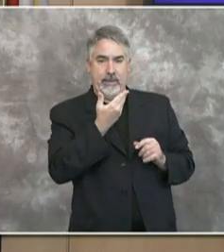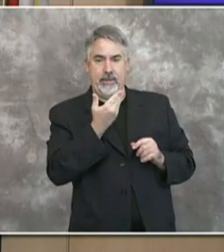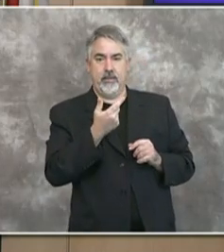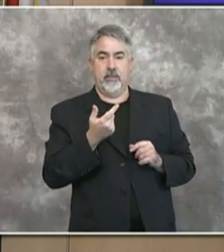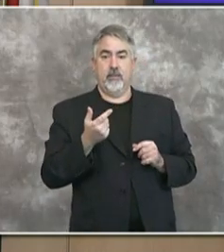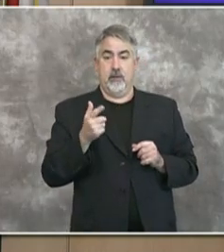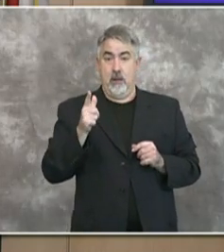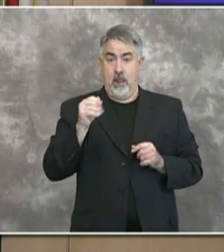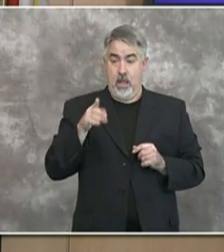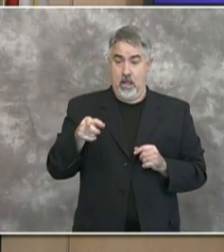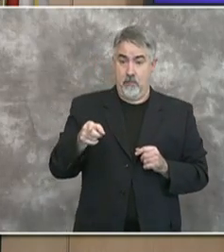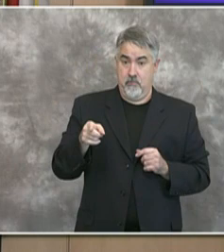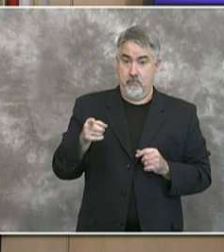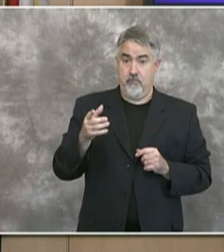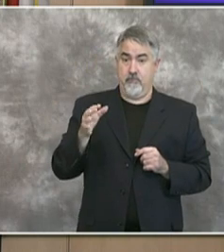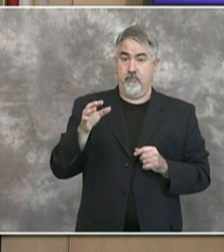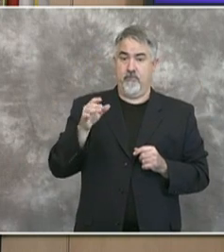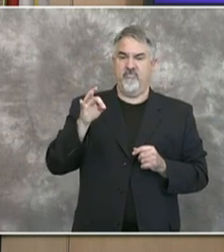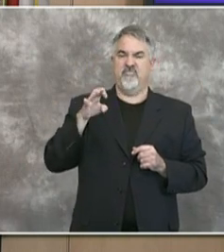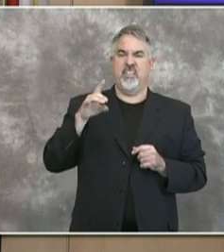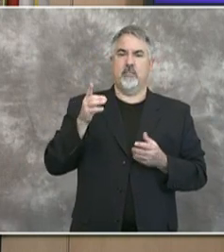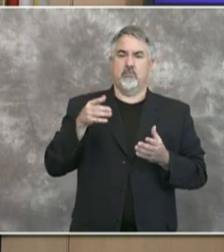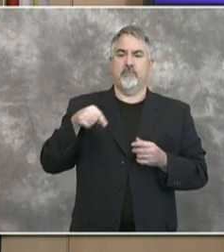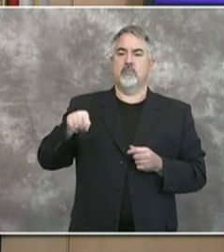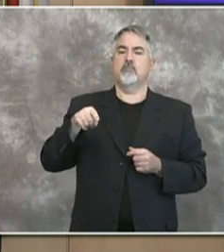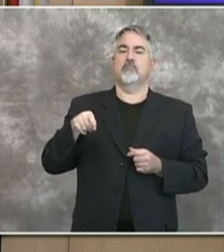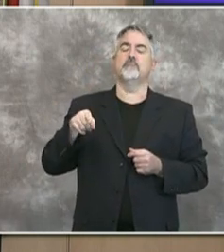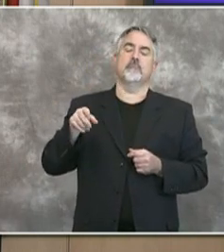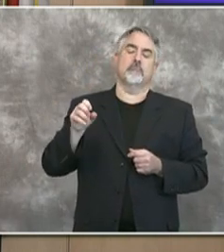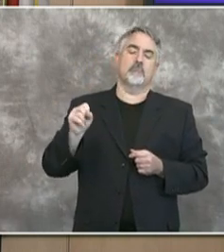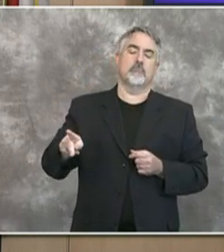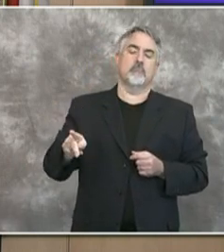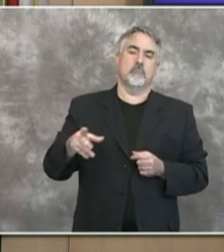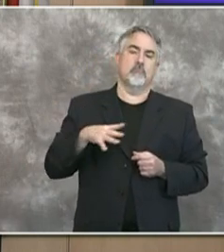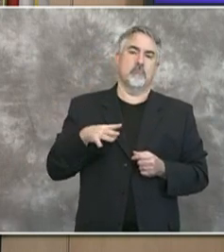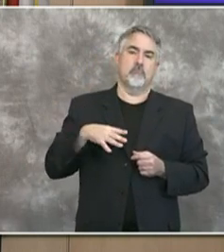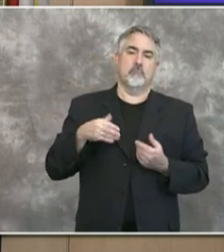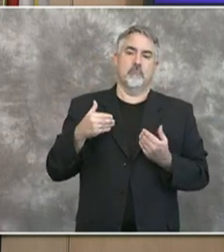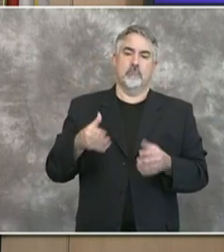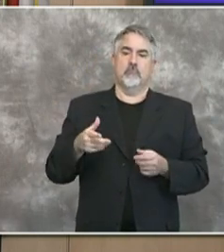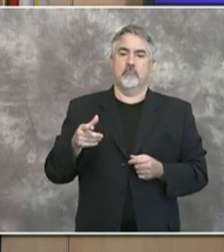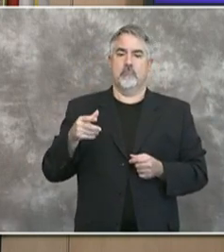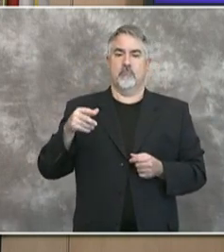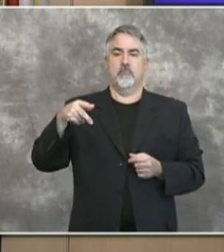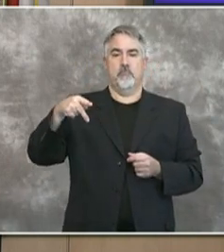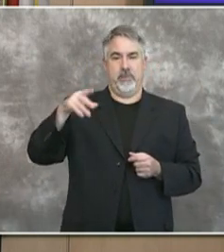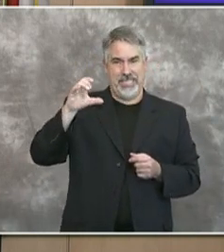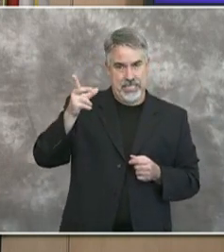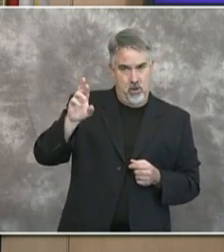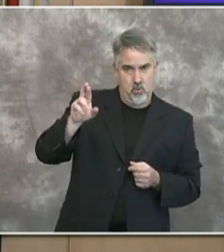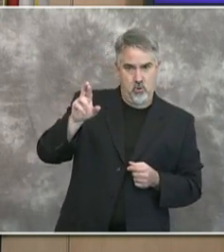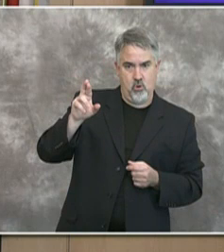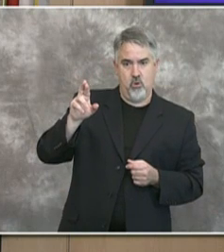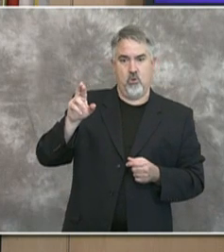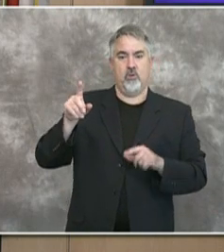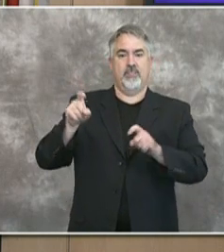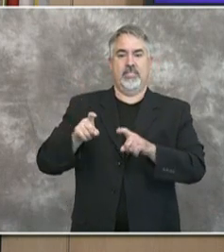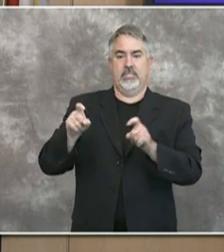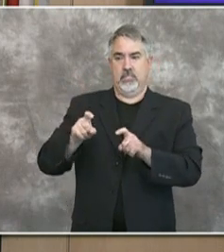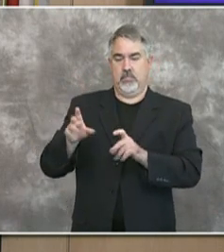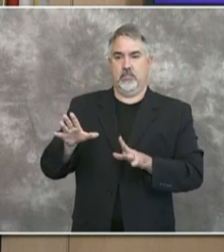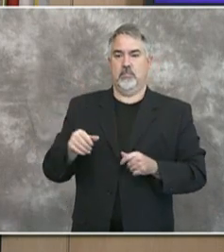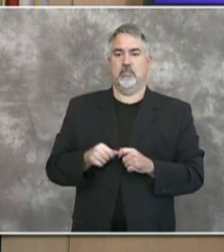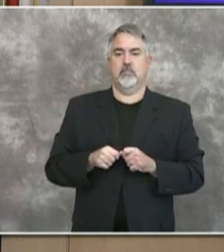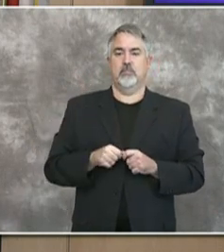has okayed their ability to do PCR testing in a drive-through situation because they're using